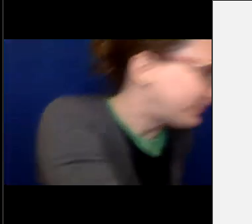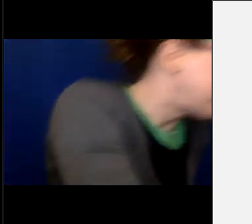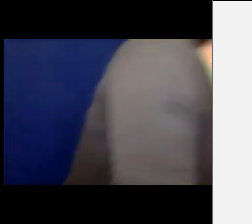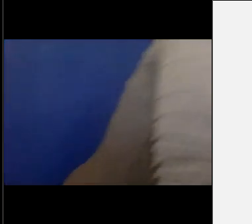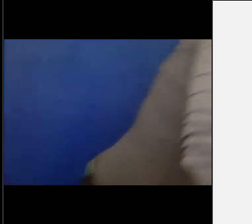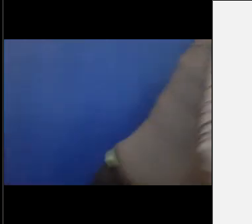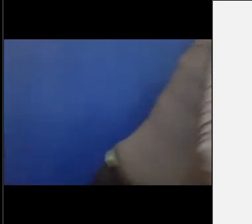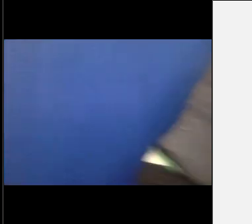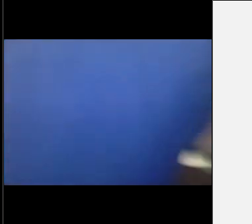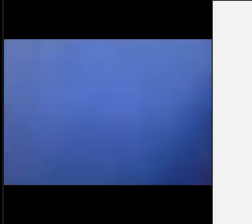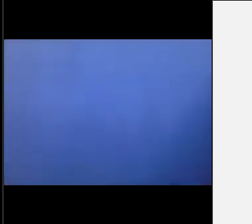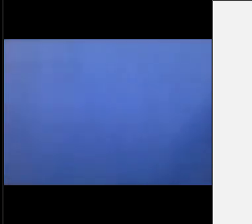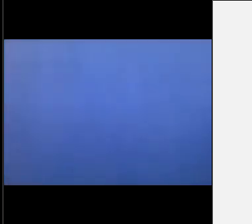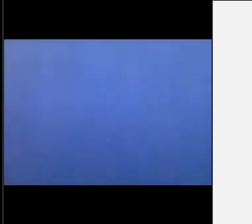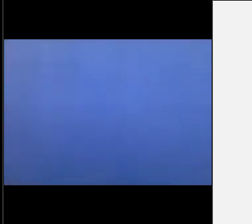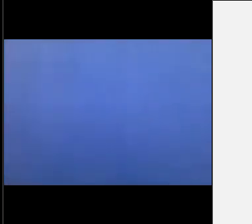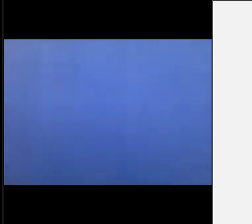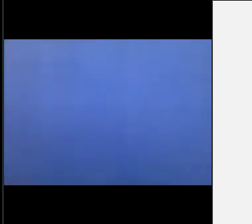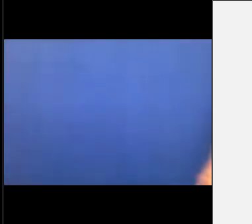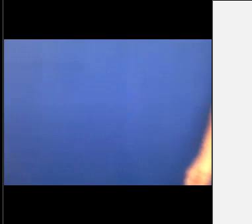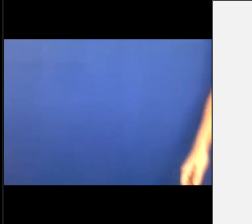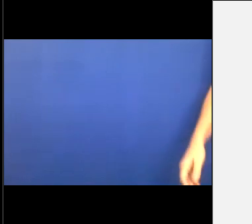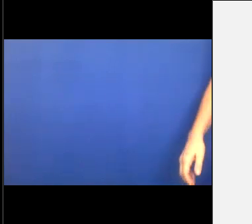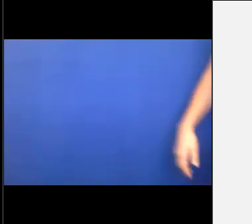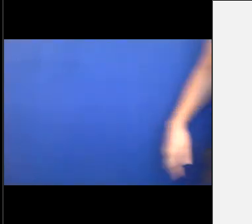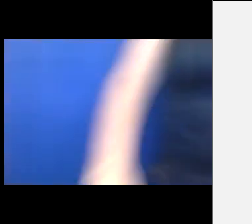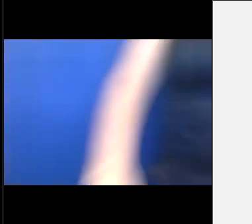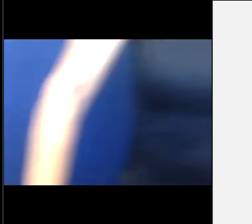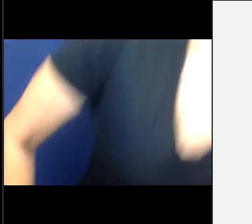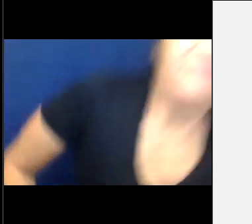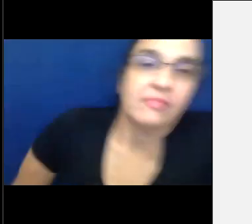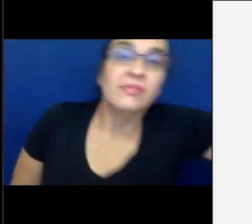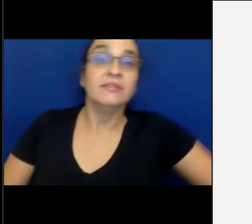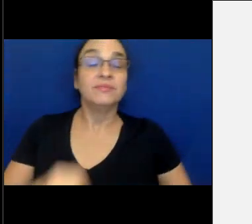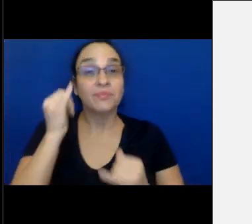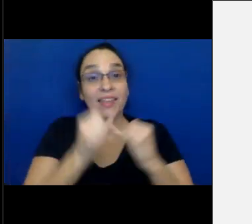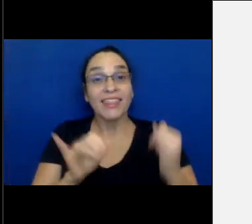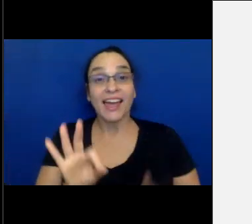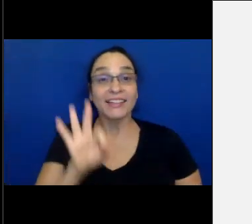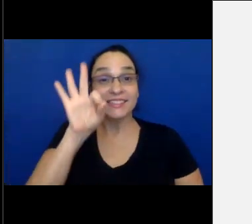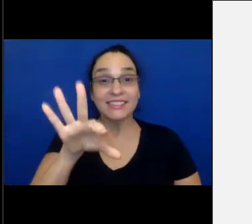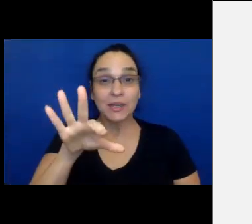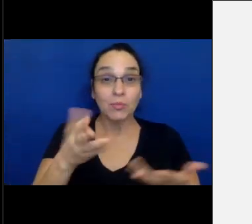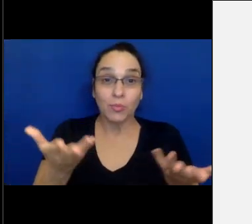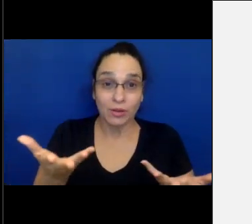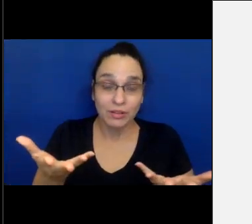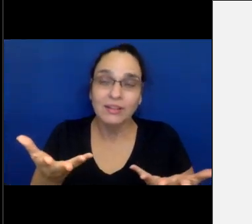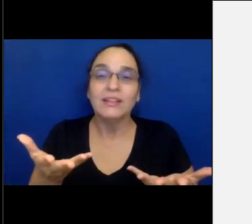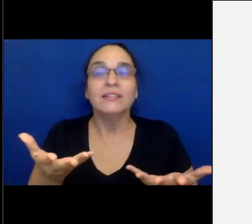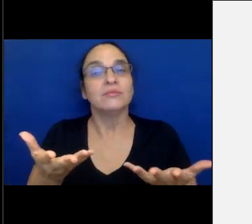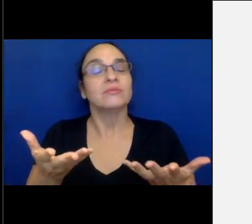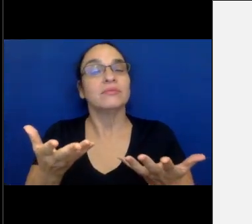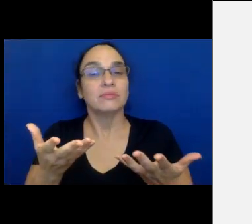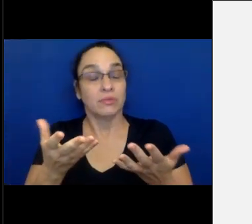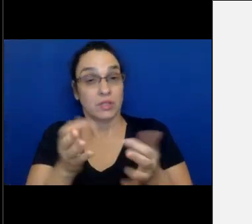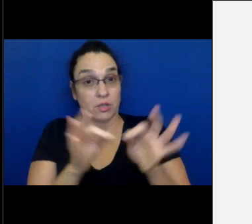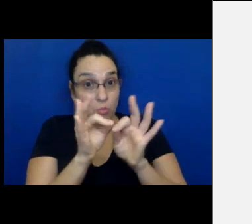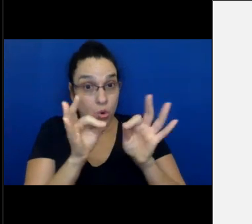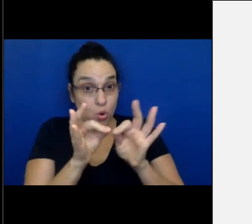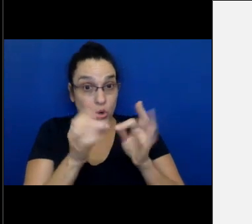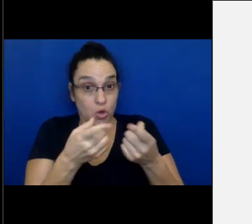Okay, and the last bit of advice I'm going to give is on the workshopping process, and that is just making sure that you commit to